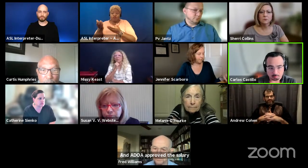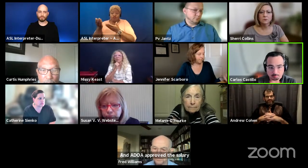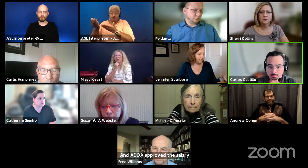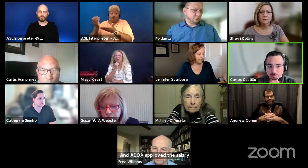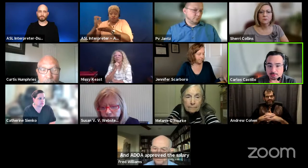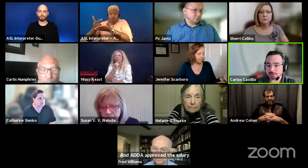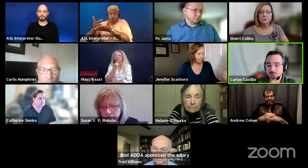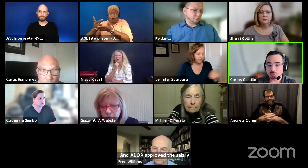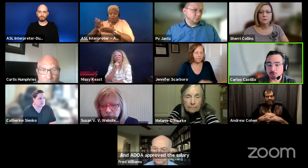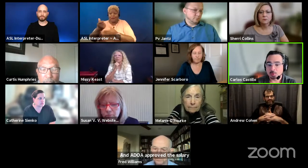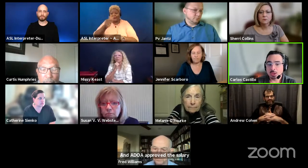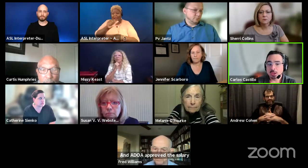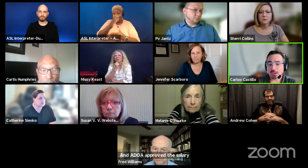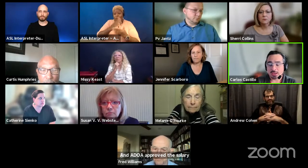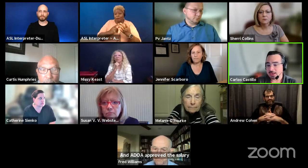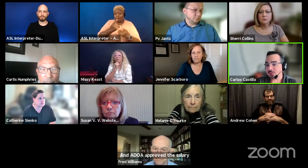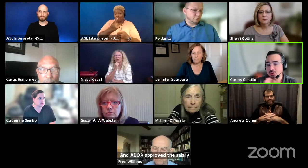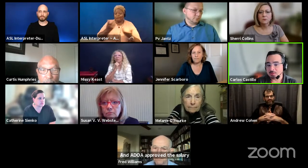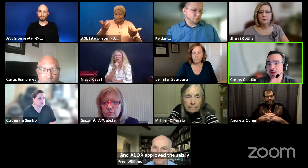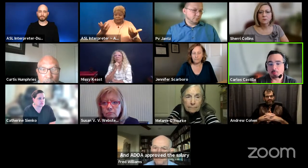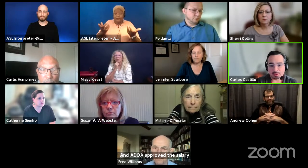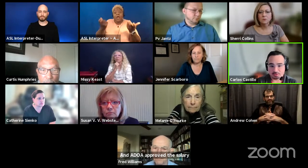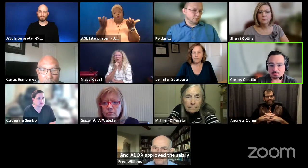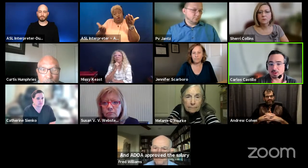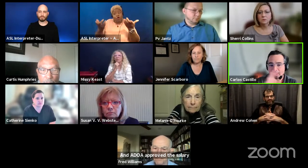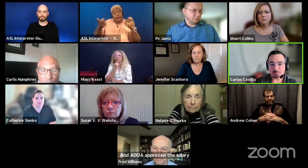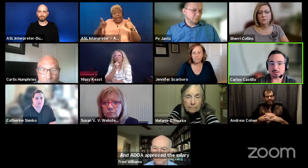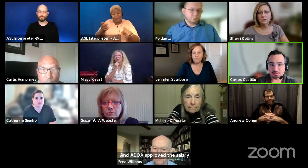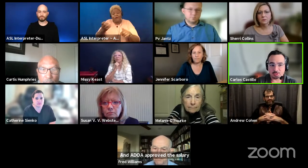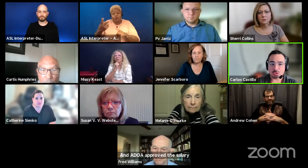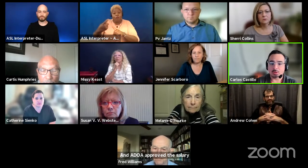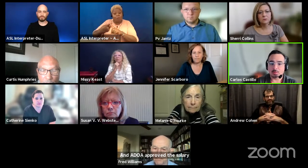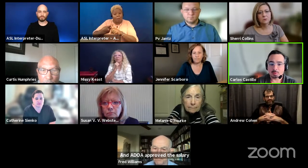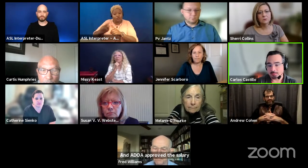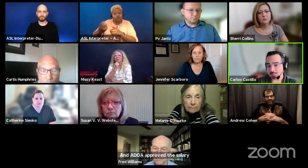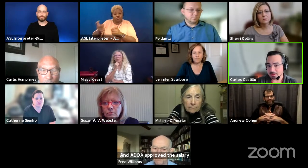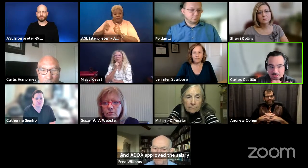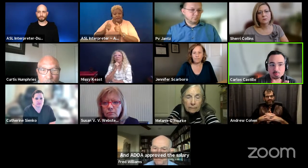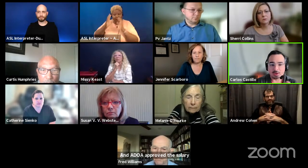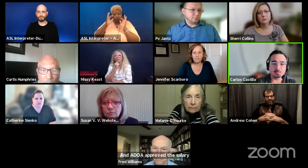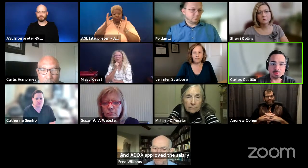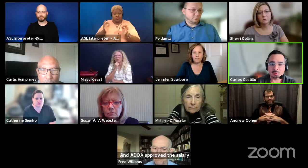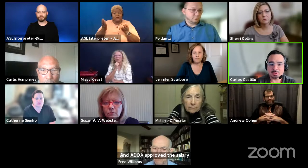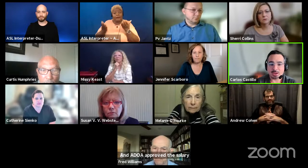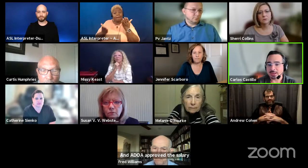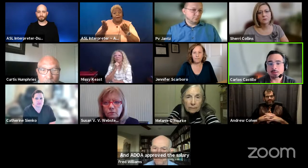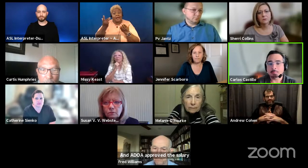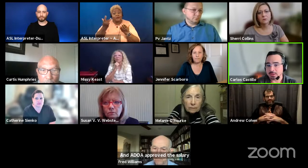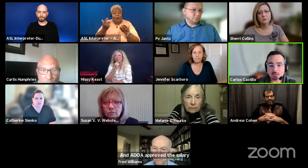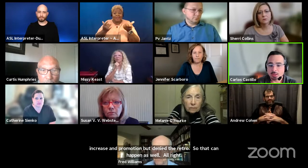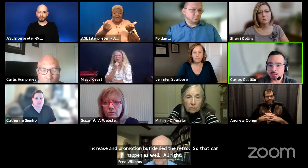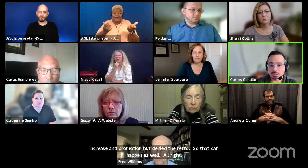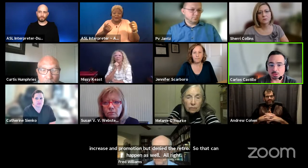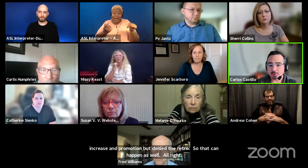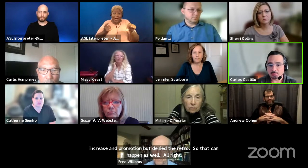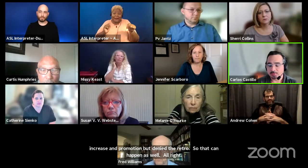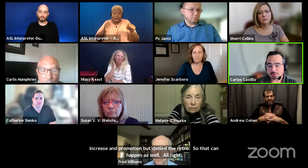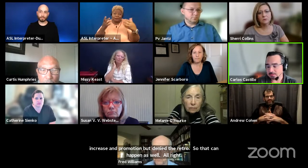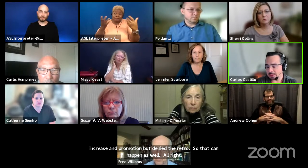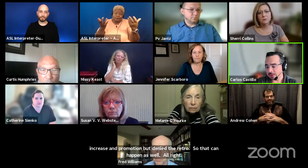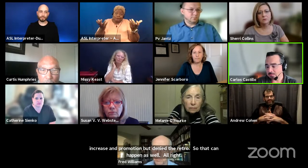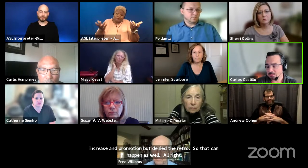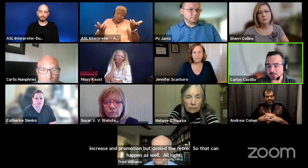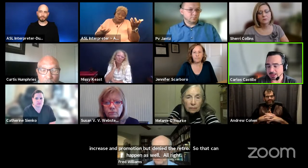as well. All right. So, and it took them a couple months to come back with that decision, and maybe that's why they wound up denying it. But it